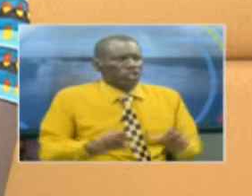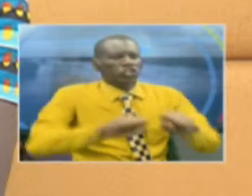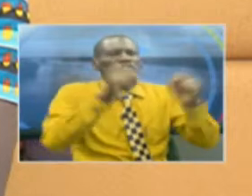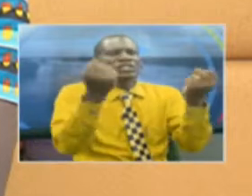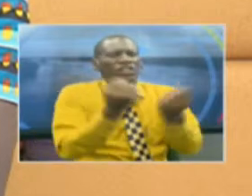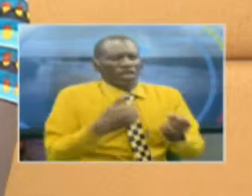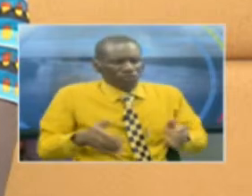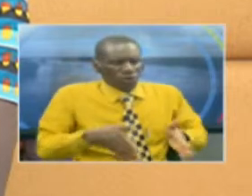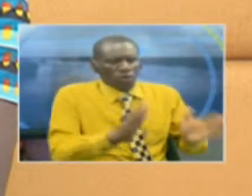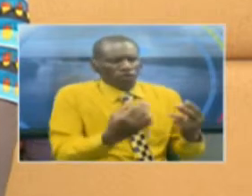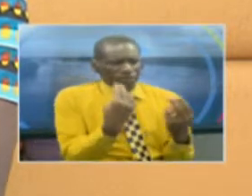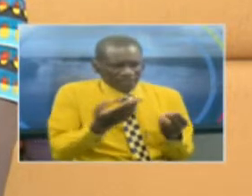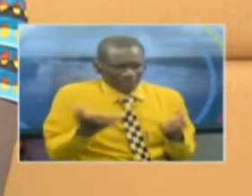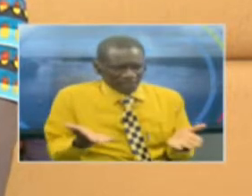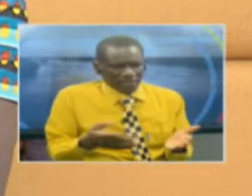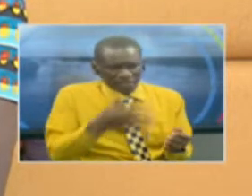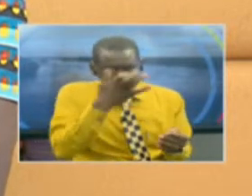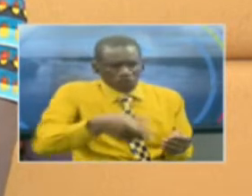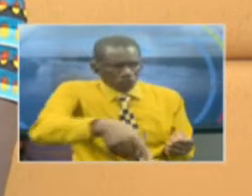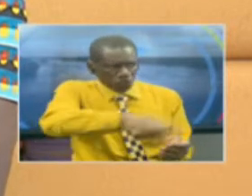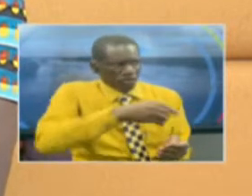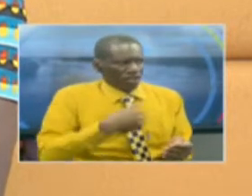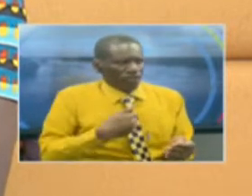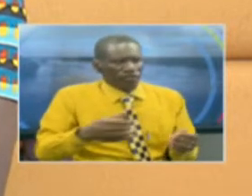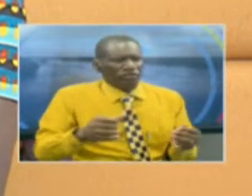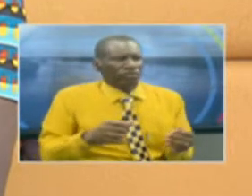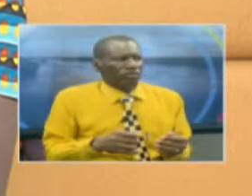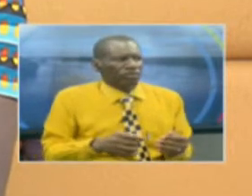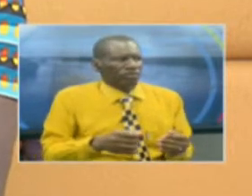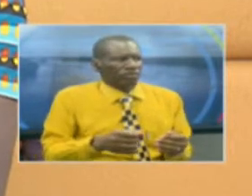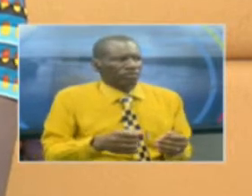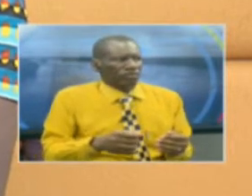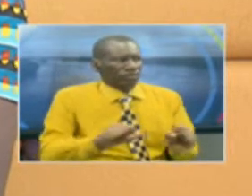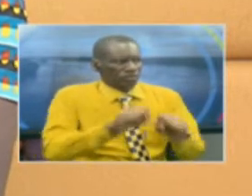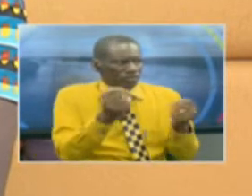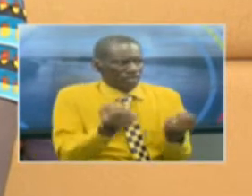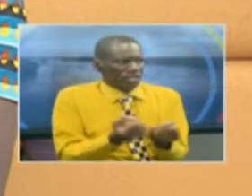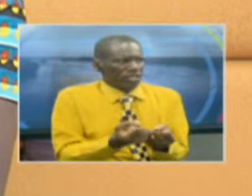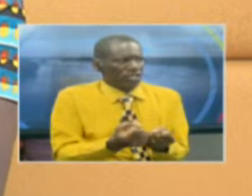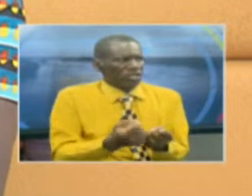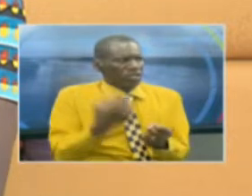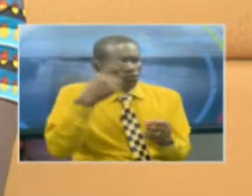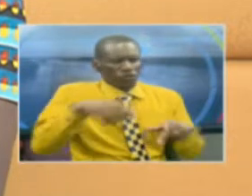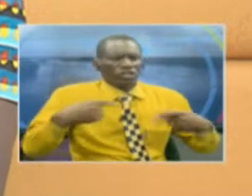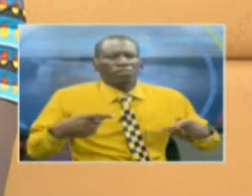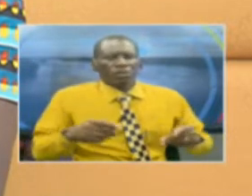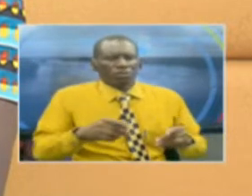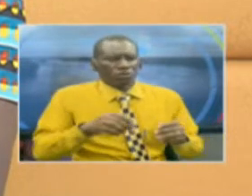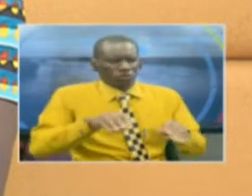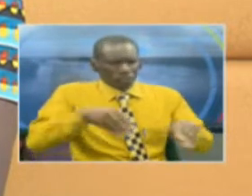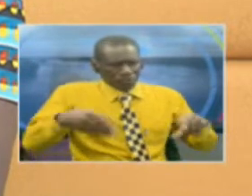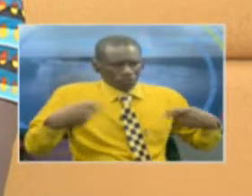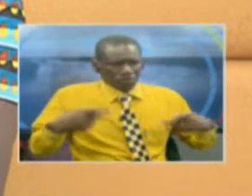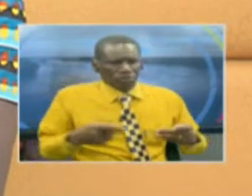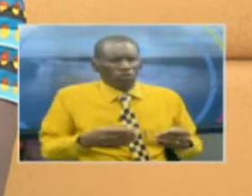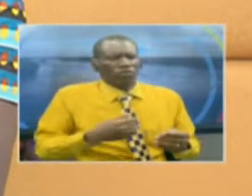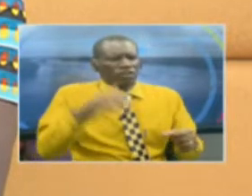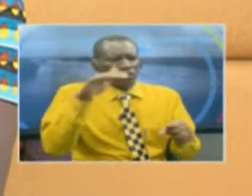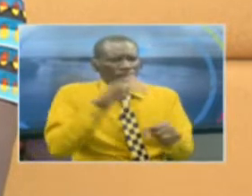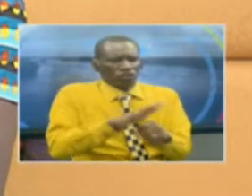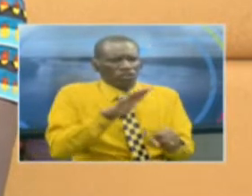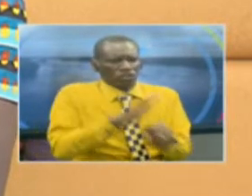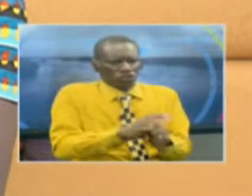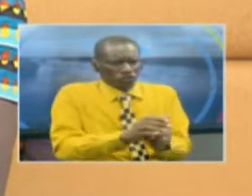at things, because society is society. So for the people dealing with disability, there's a lot of